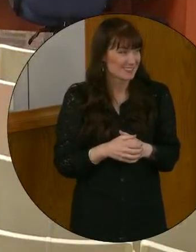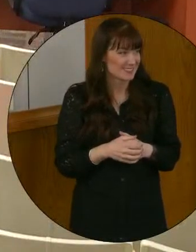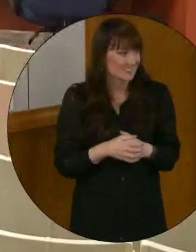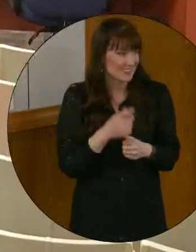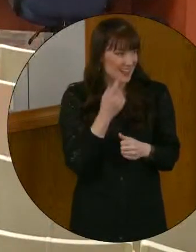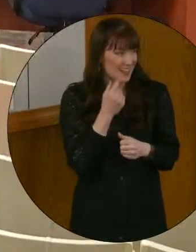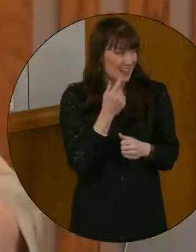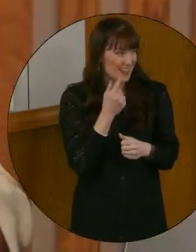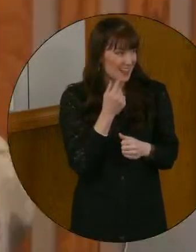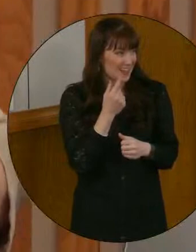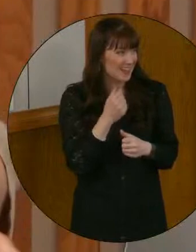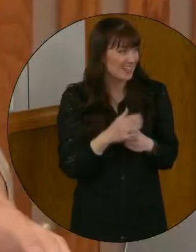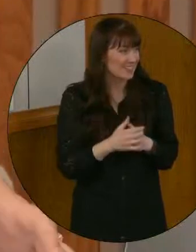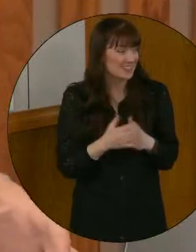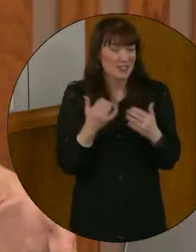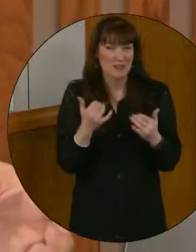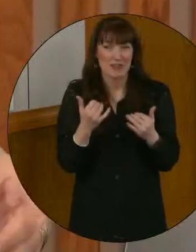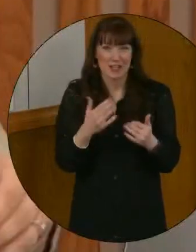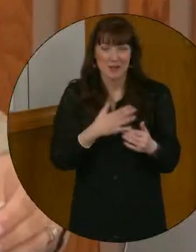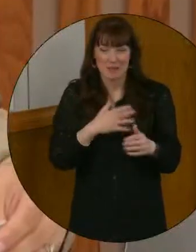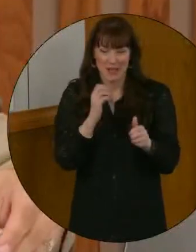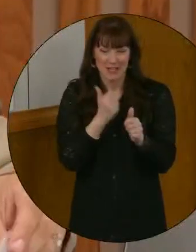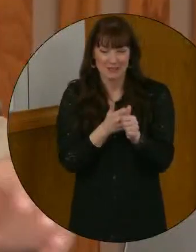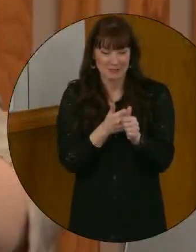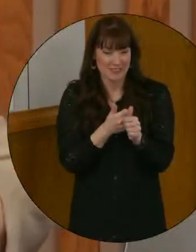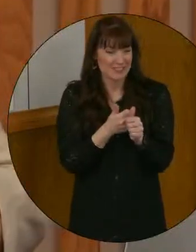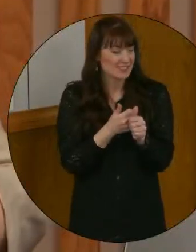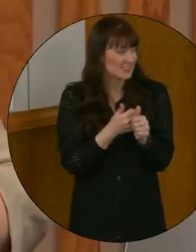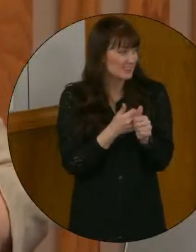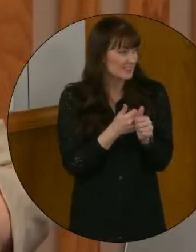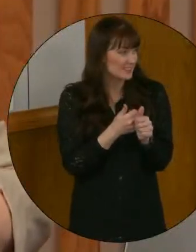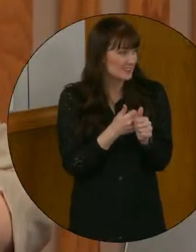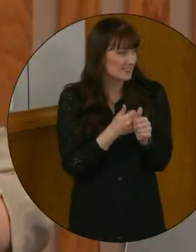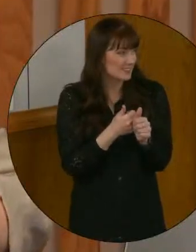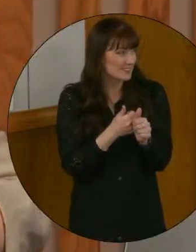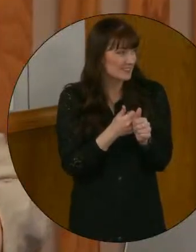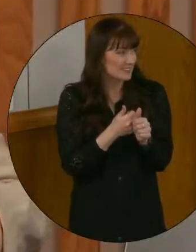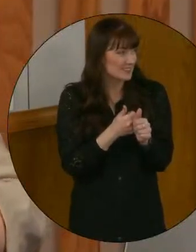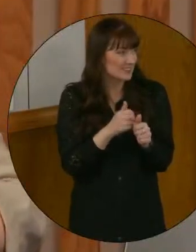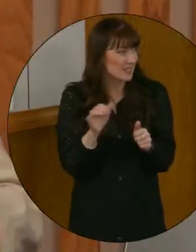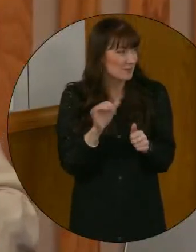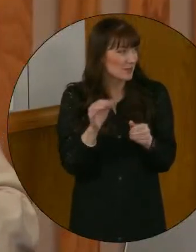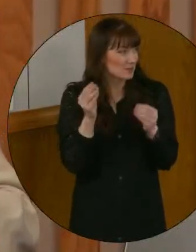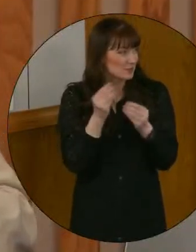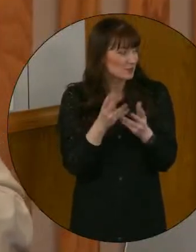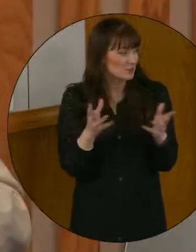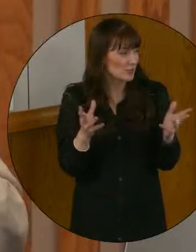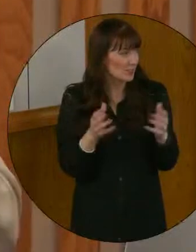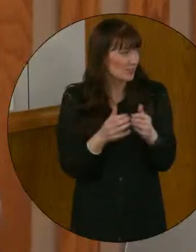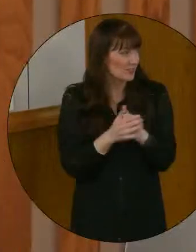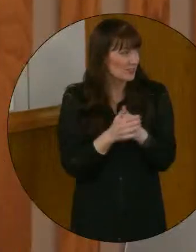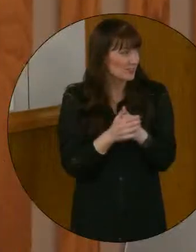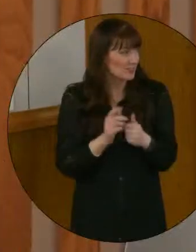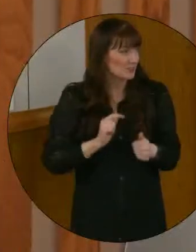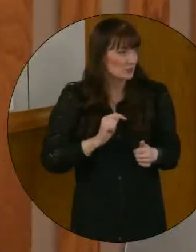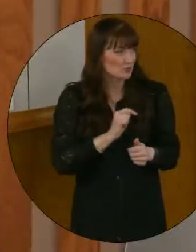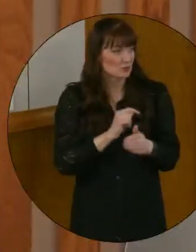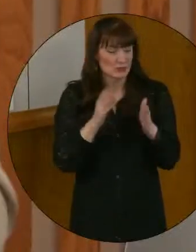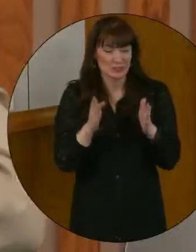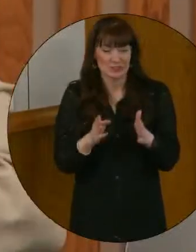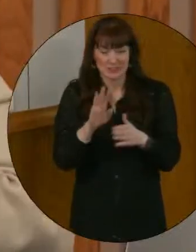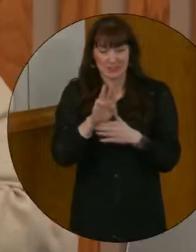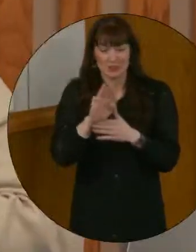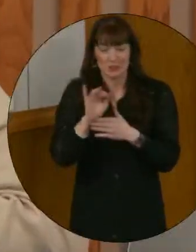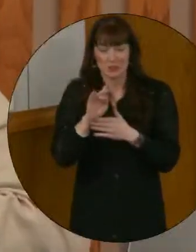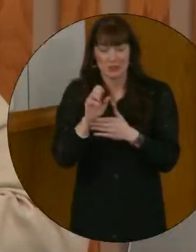All right. I am going to provide my update since I'm also sharing, I'm the first to share as well with Trustee Williams, our board